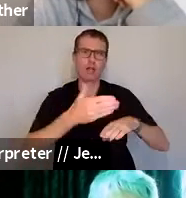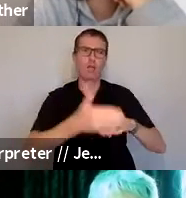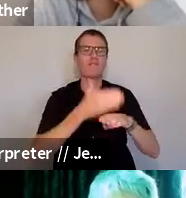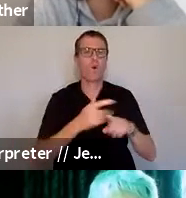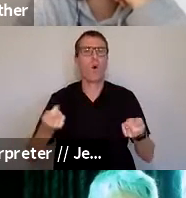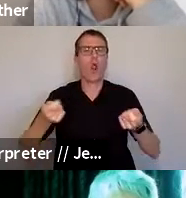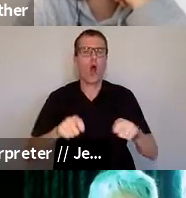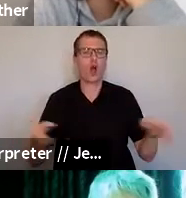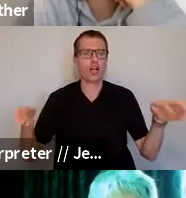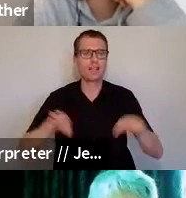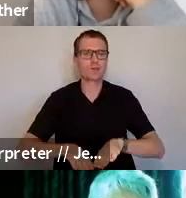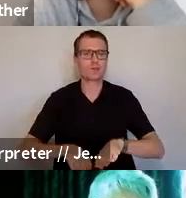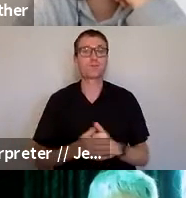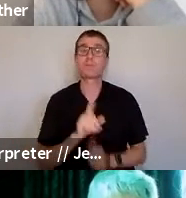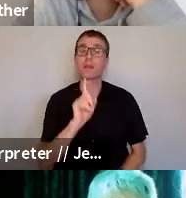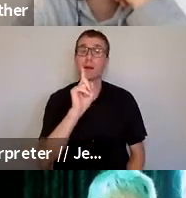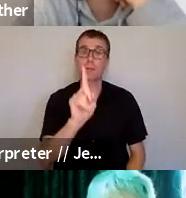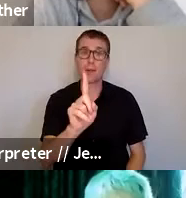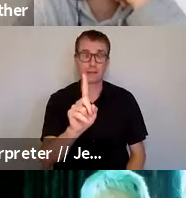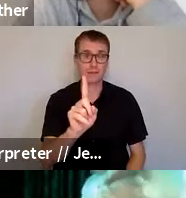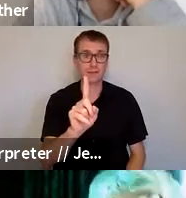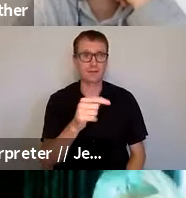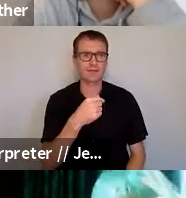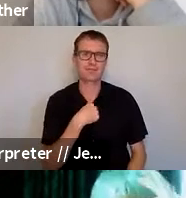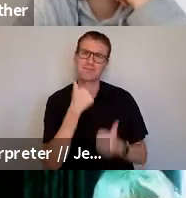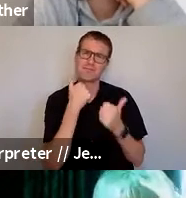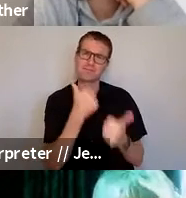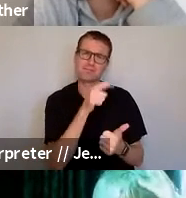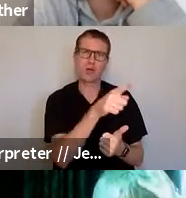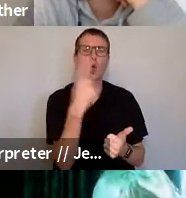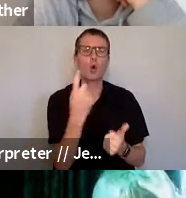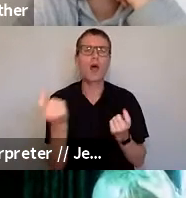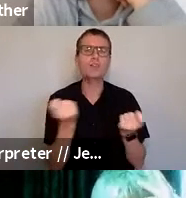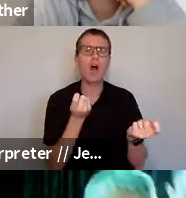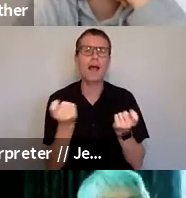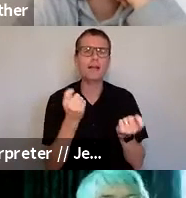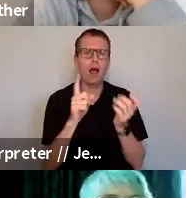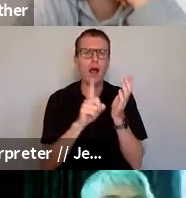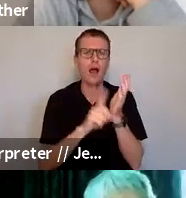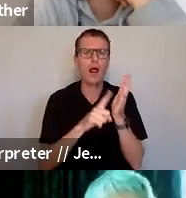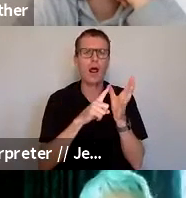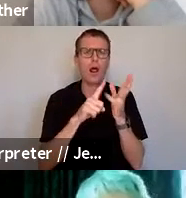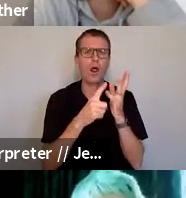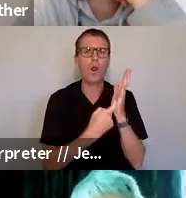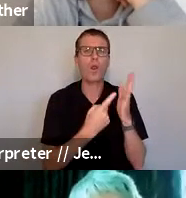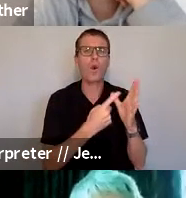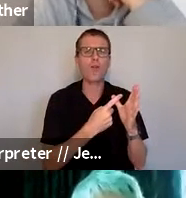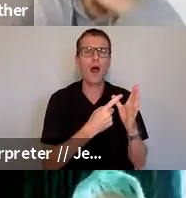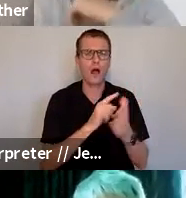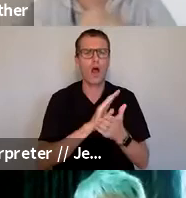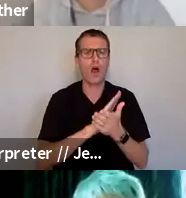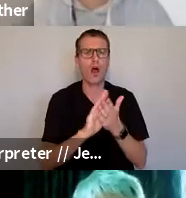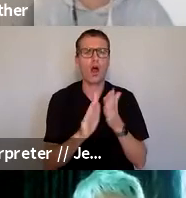What was great for me at that show was that it was directed by Laura Hoey from Waikato University, who